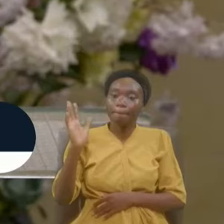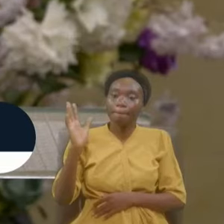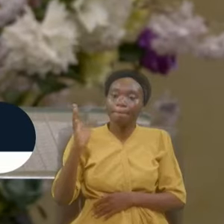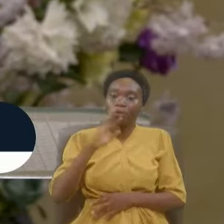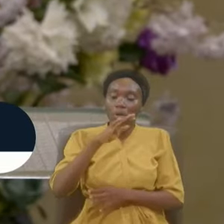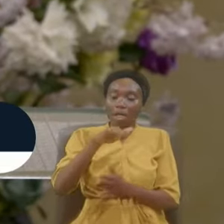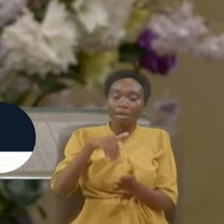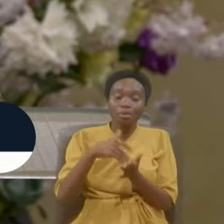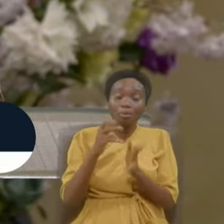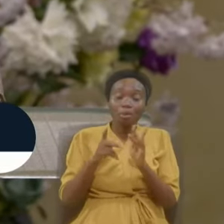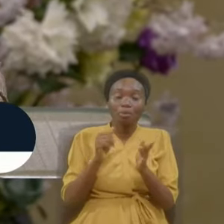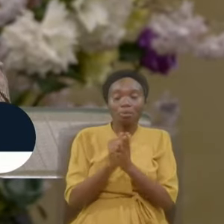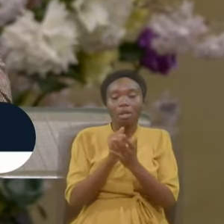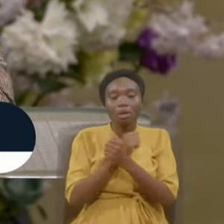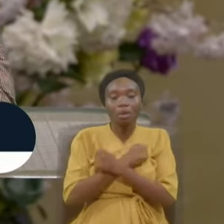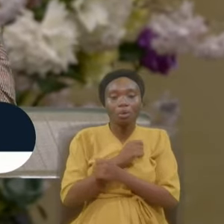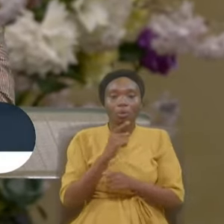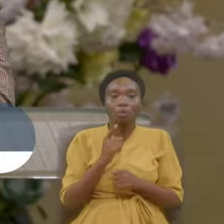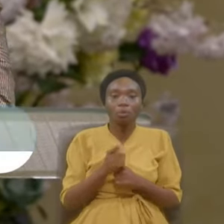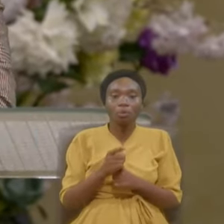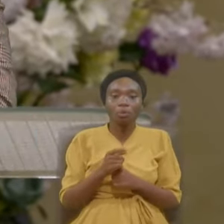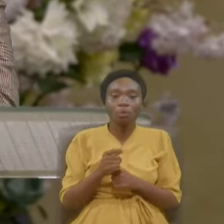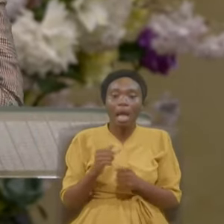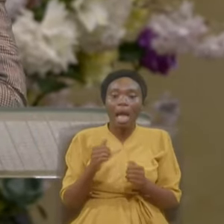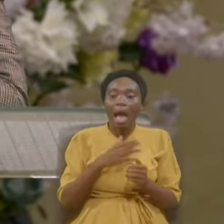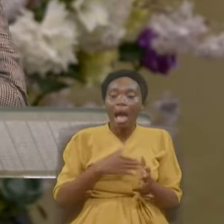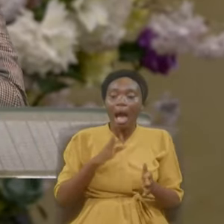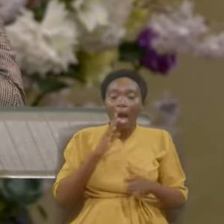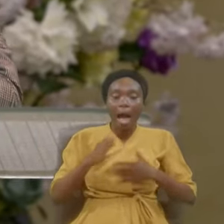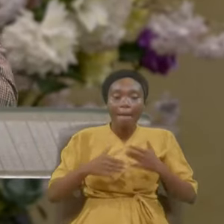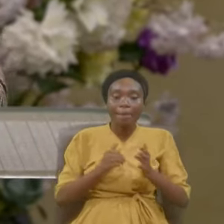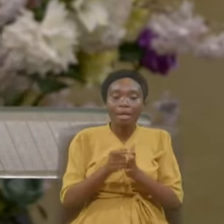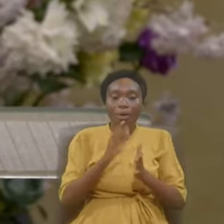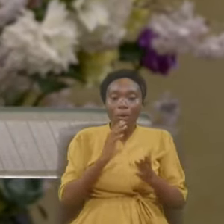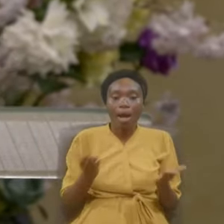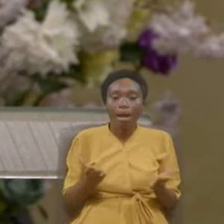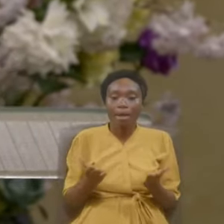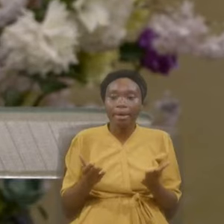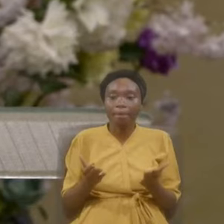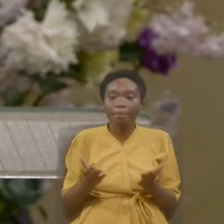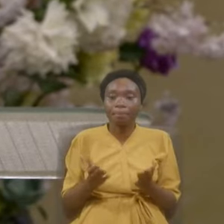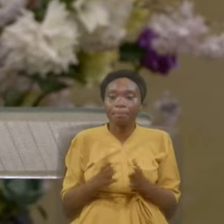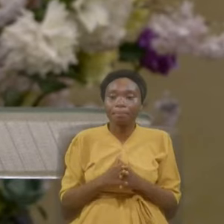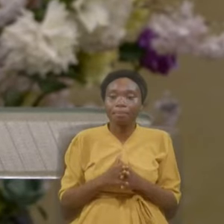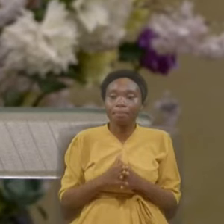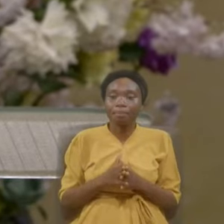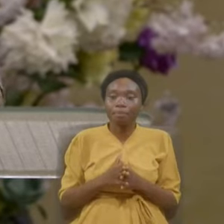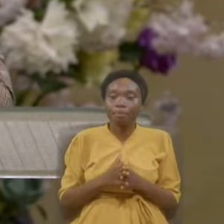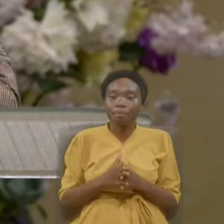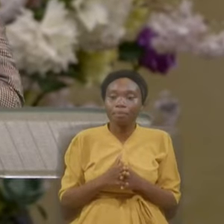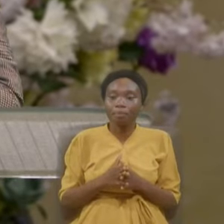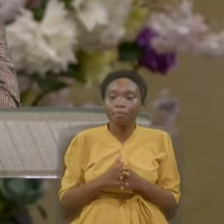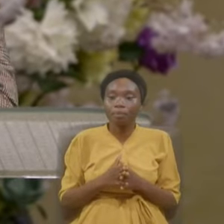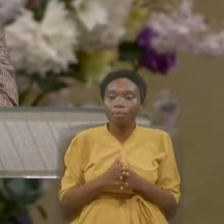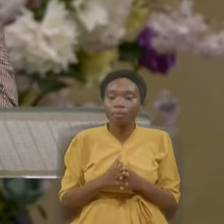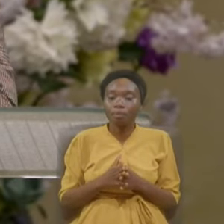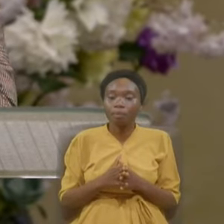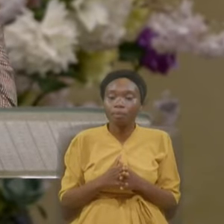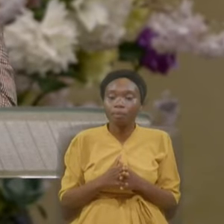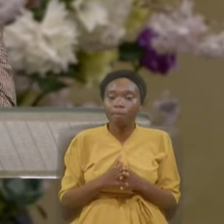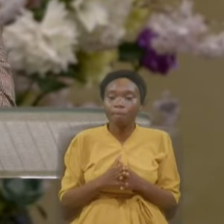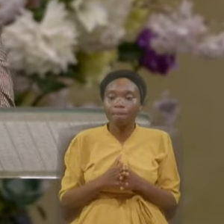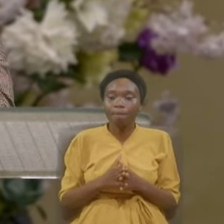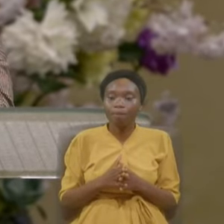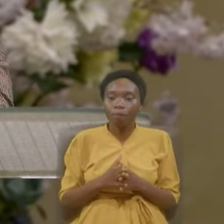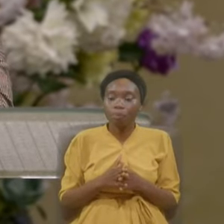midst of people who love you and who are happy that you are here. Please raise your hand. Please, if I don't see you,